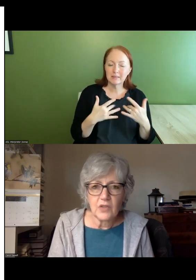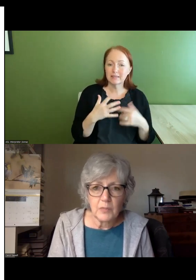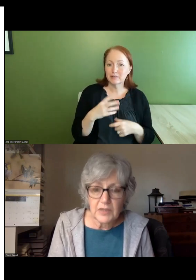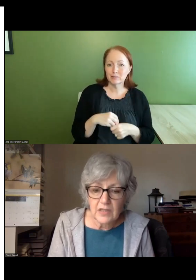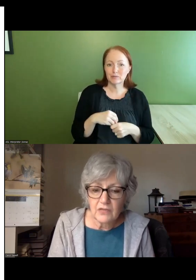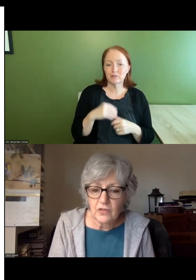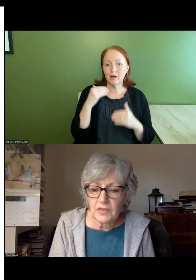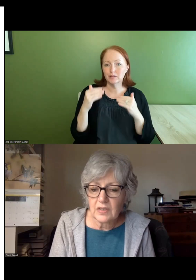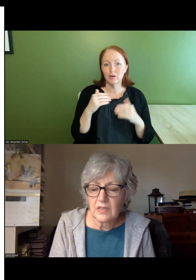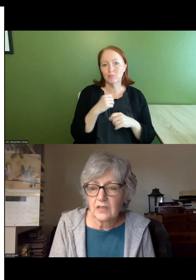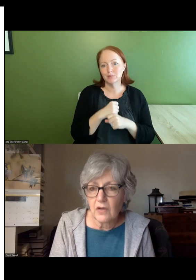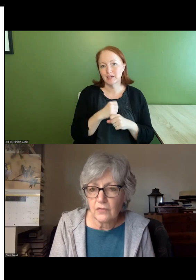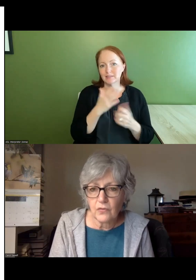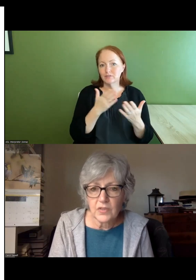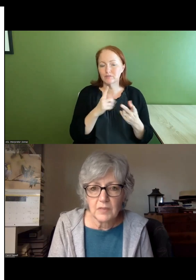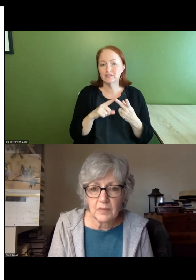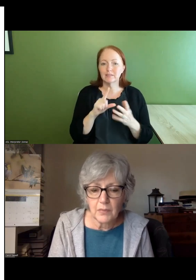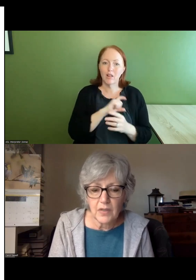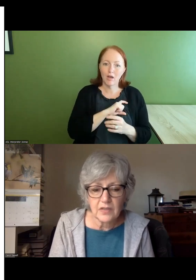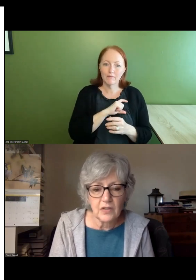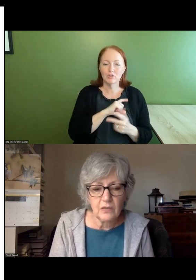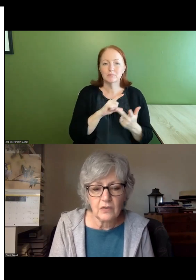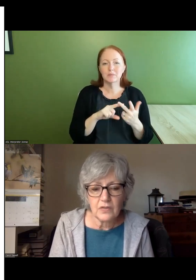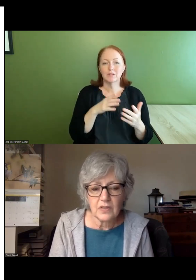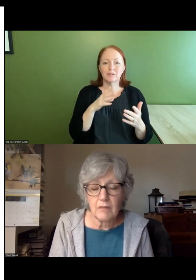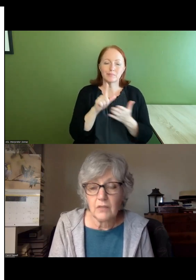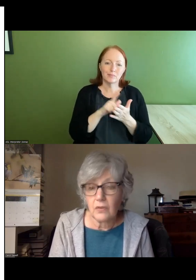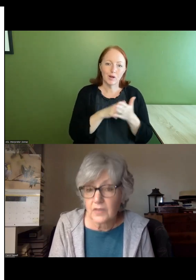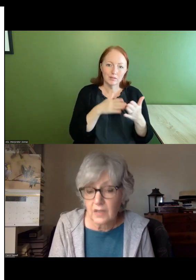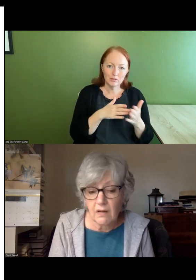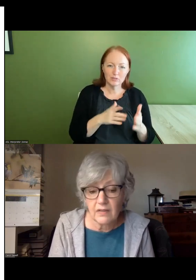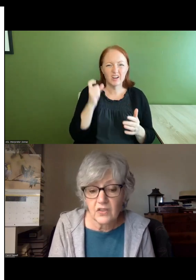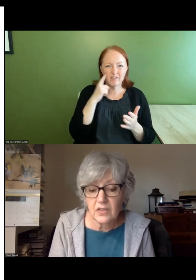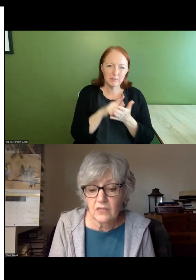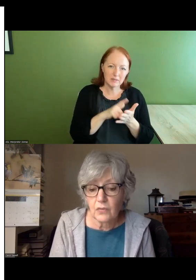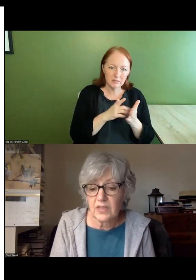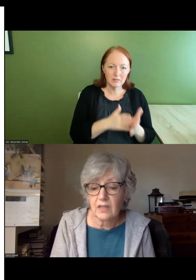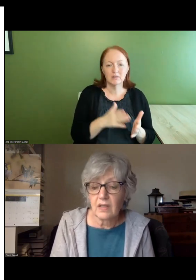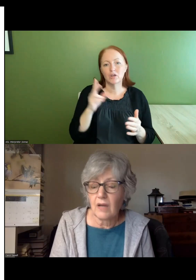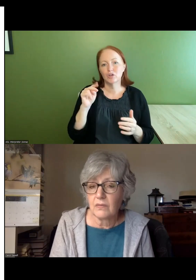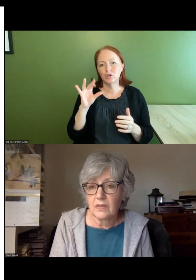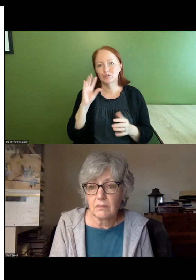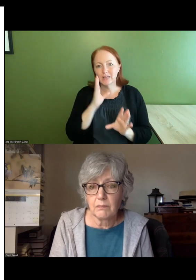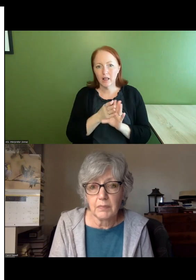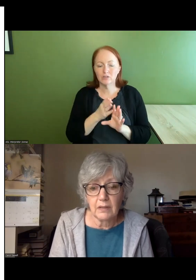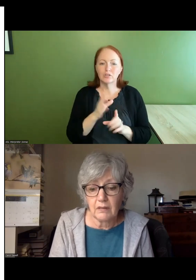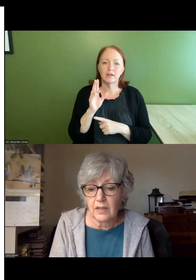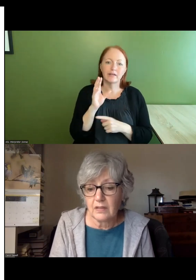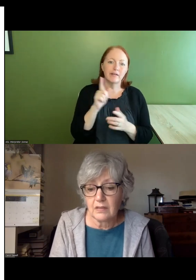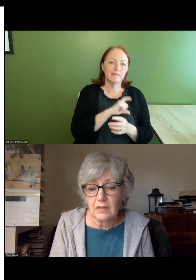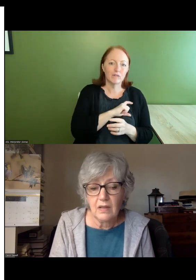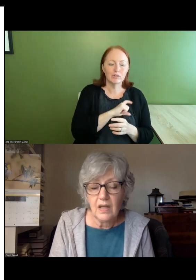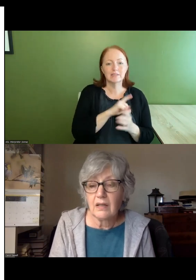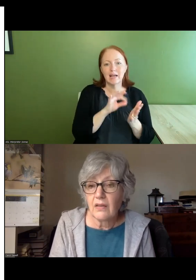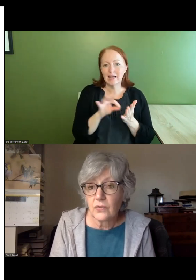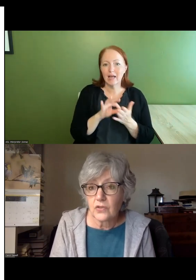include adult protective services, law enforcement, prosecutors, neuropsychologists, forensic accountants, public